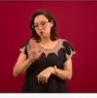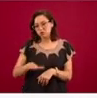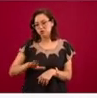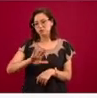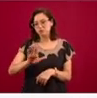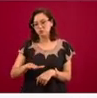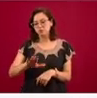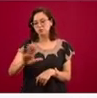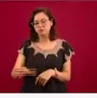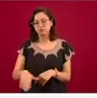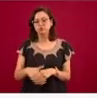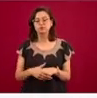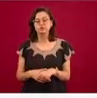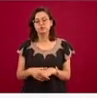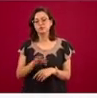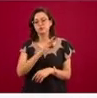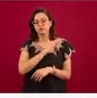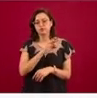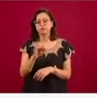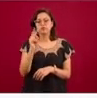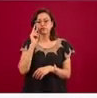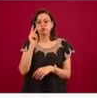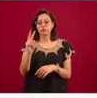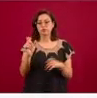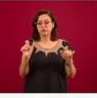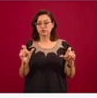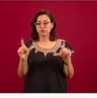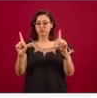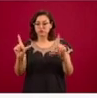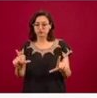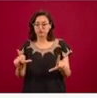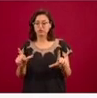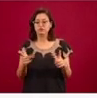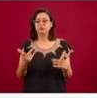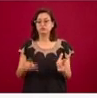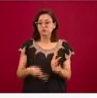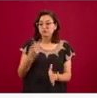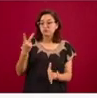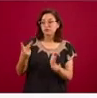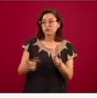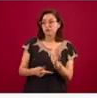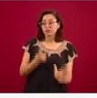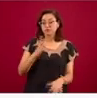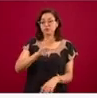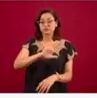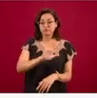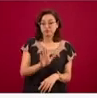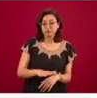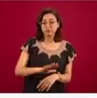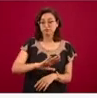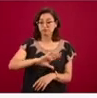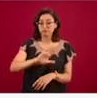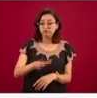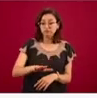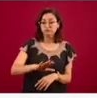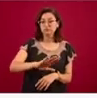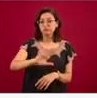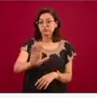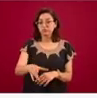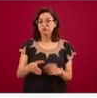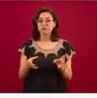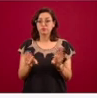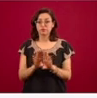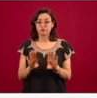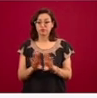accumulated data of how these fatalities have been presenting themselves. Basically, what we want to see is what is the trend that